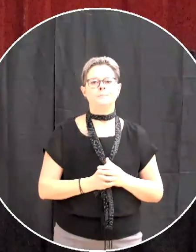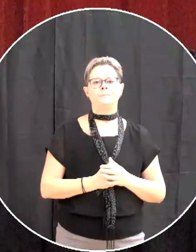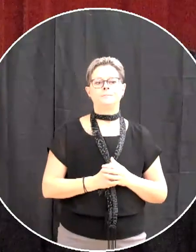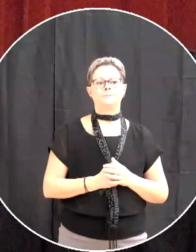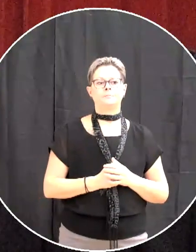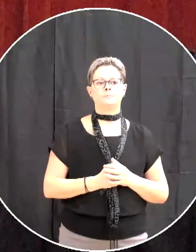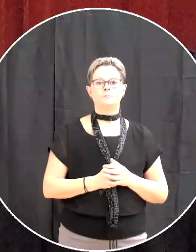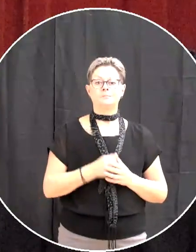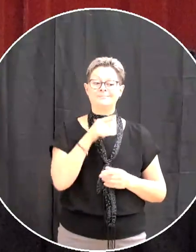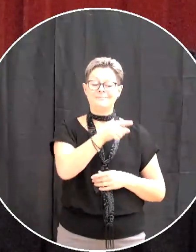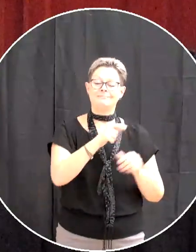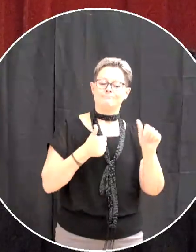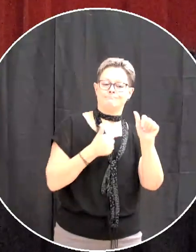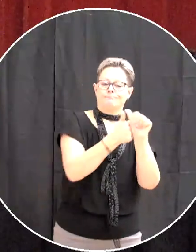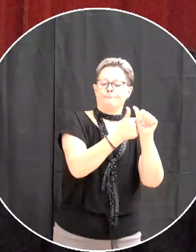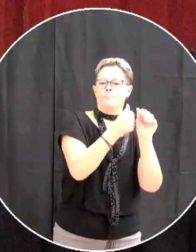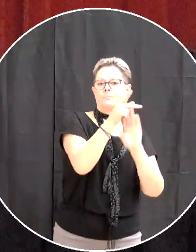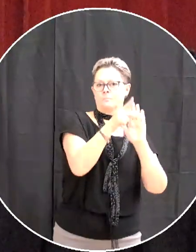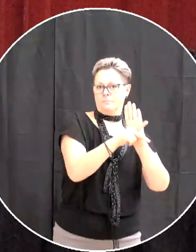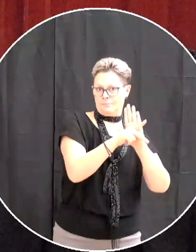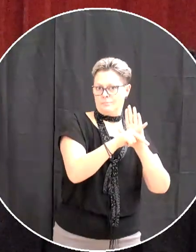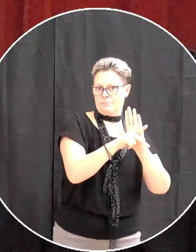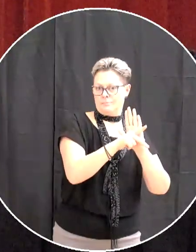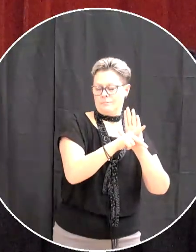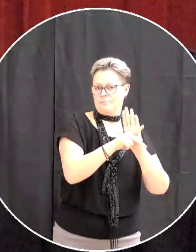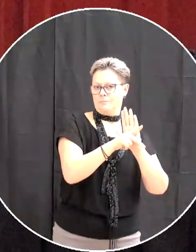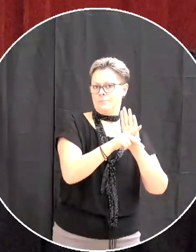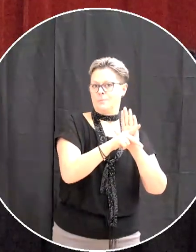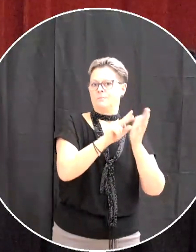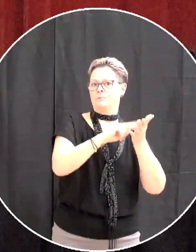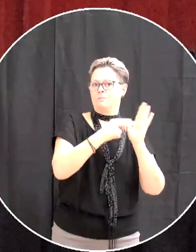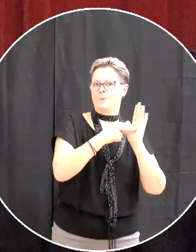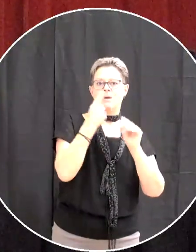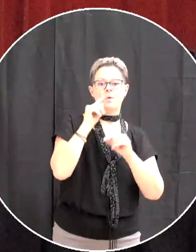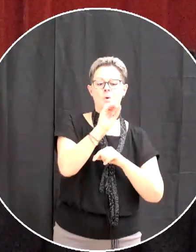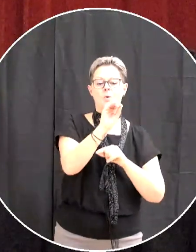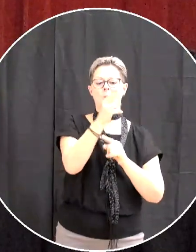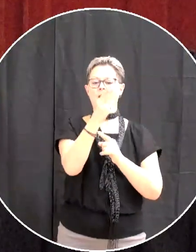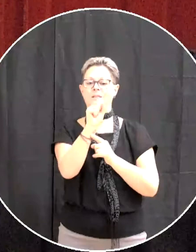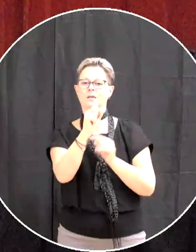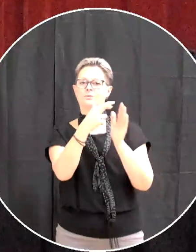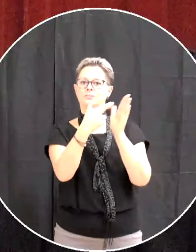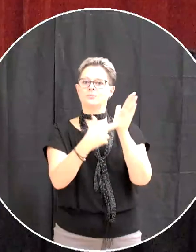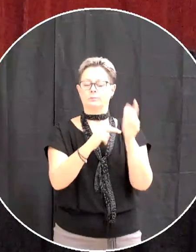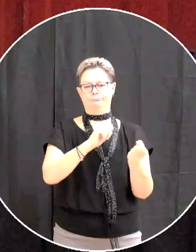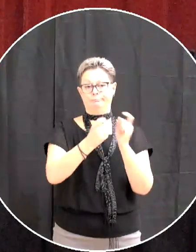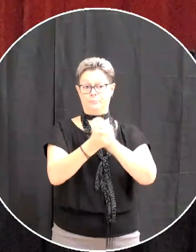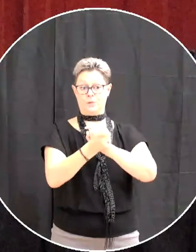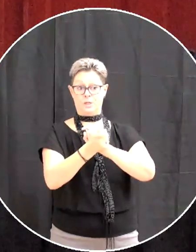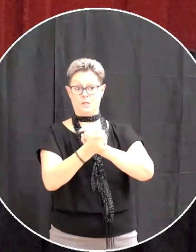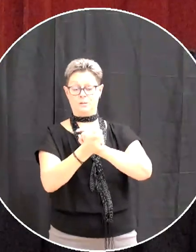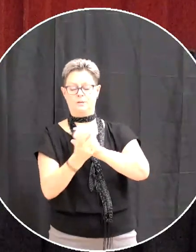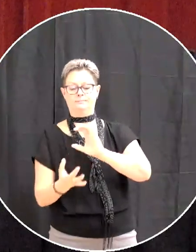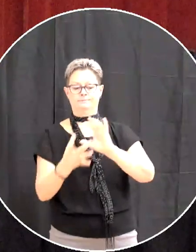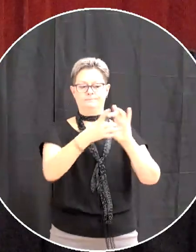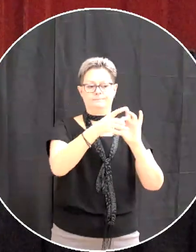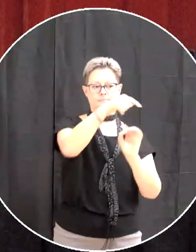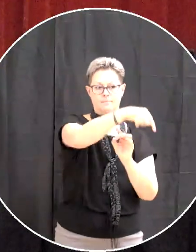This is an update to the policy to reflect changes made to occupational health and safety regulations that were passed by government.